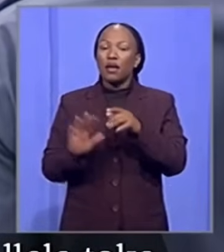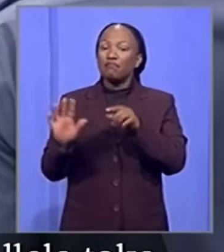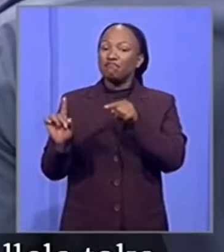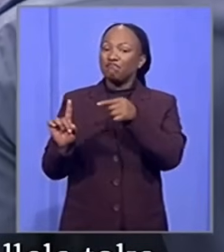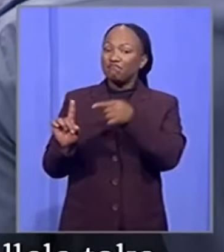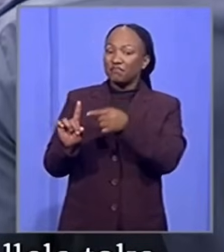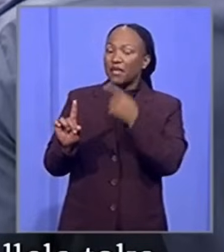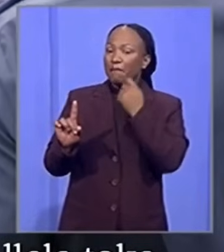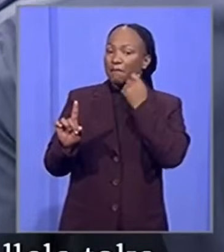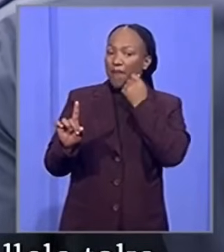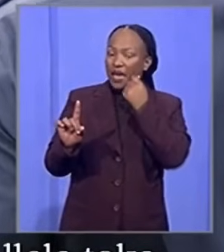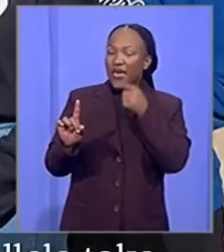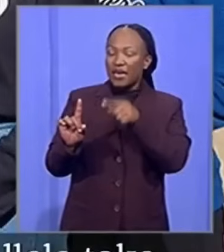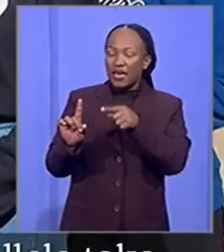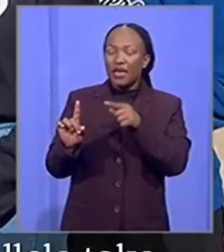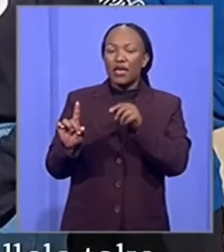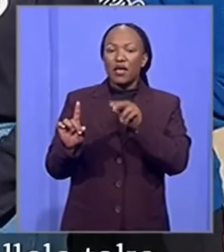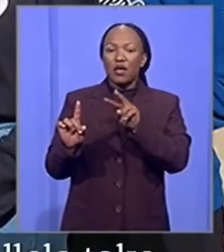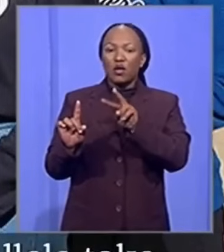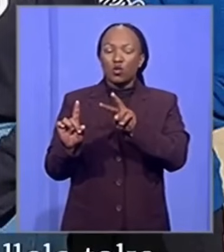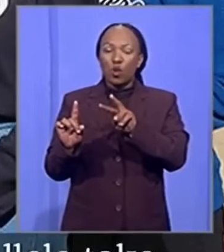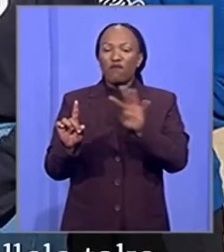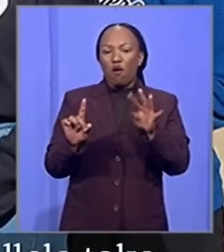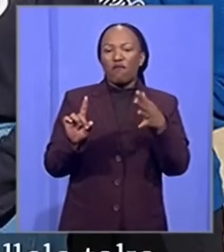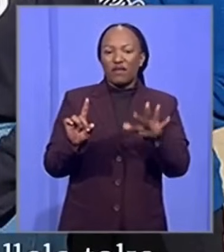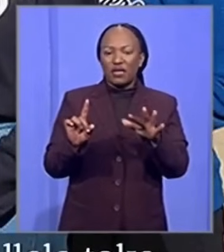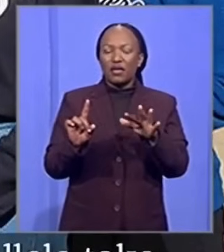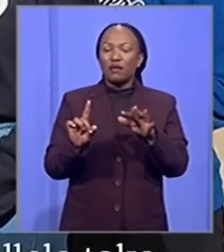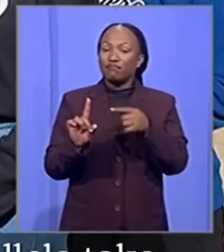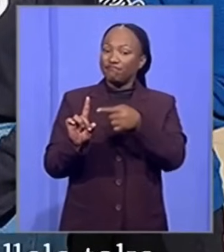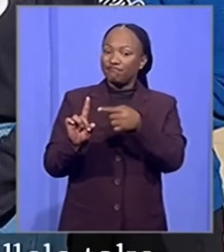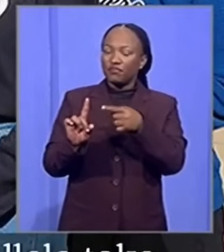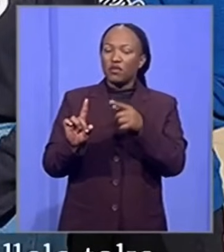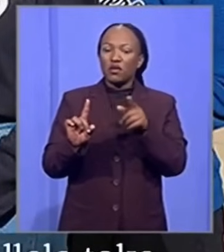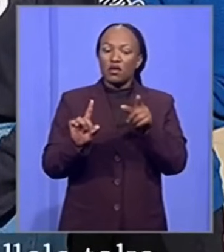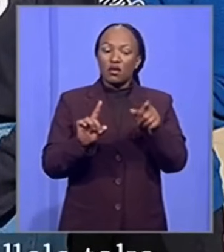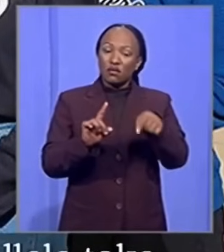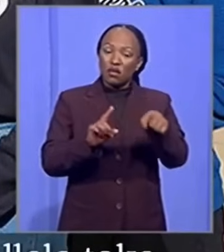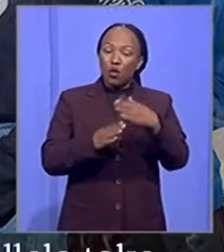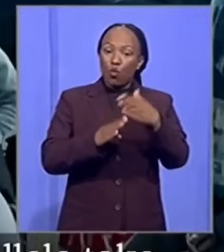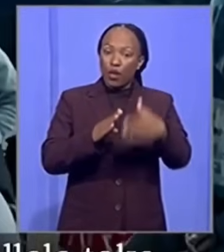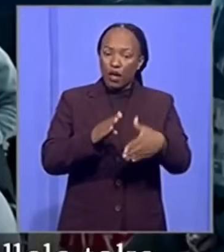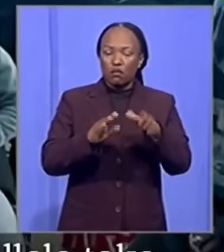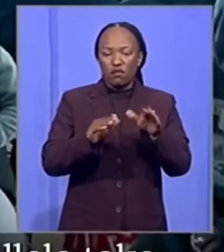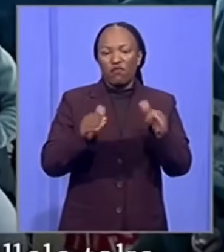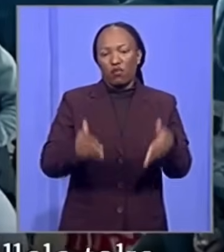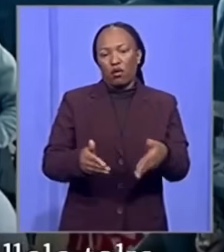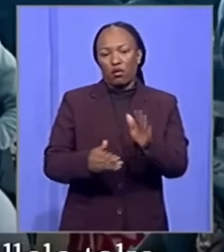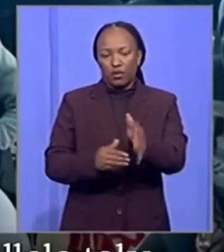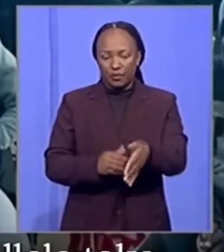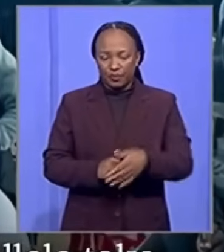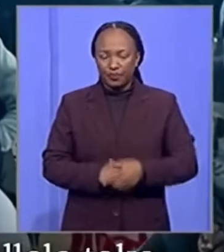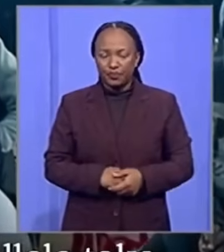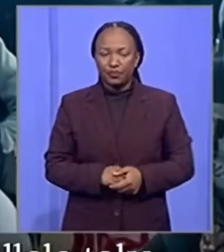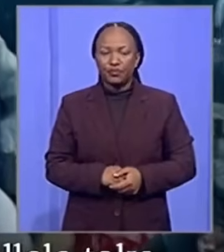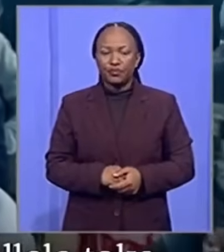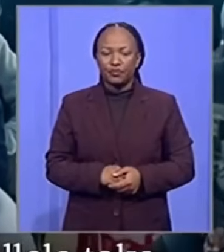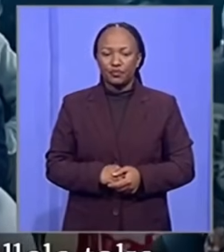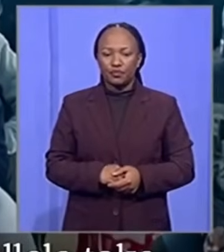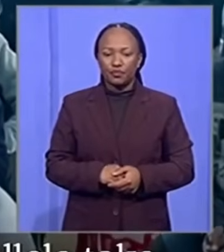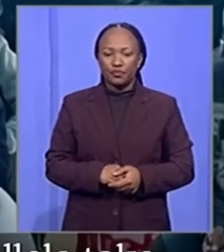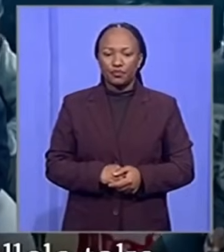a tshwaretswe polao ya Pudumo. O lebelletse ho robatswa boroko ba hae ba o qetela mafelong a beke. Thabiso Khadebe, Ditaba tsa